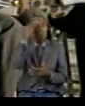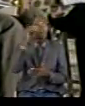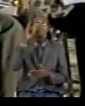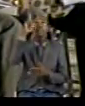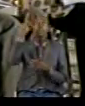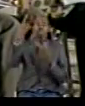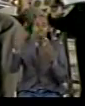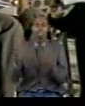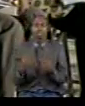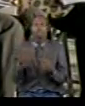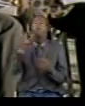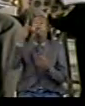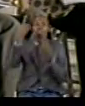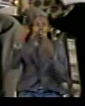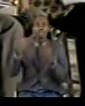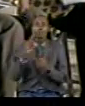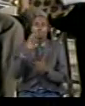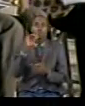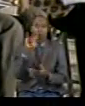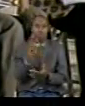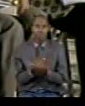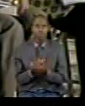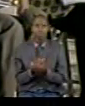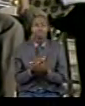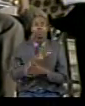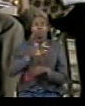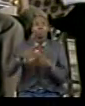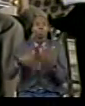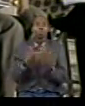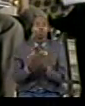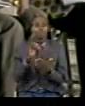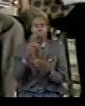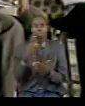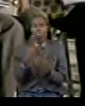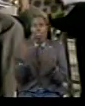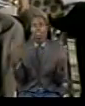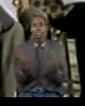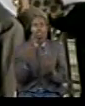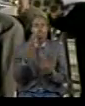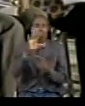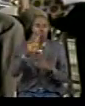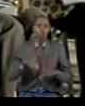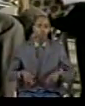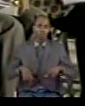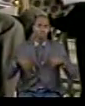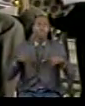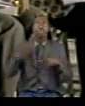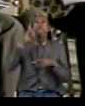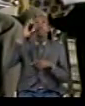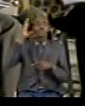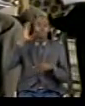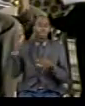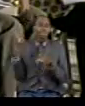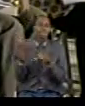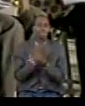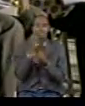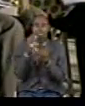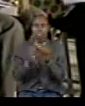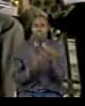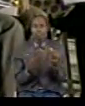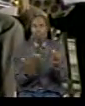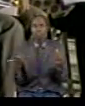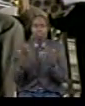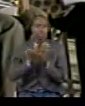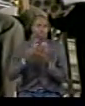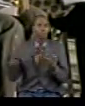He came so that all the sins of your life, he will take everything away.